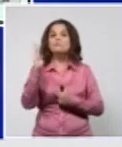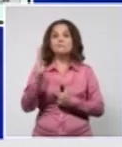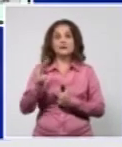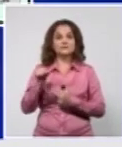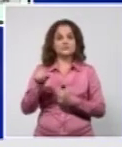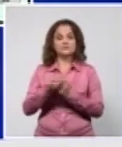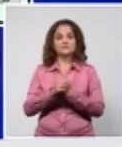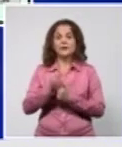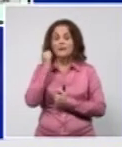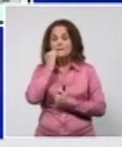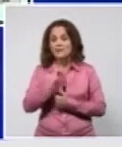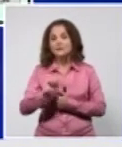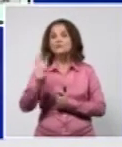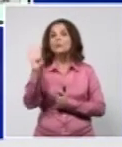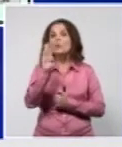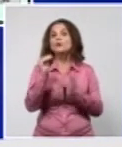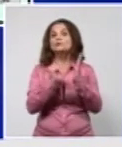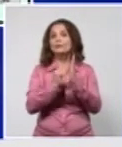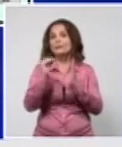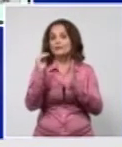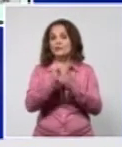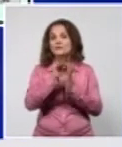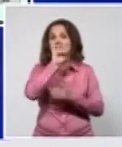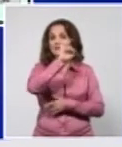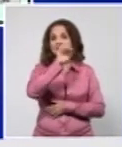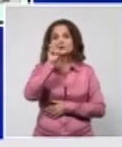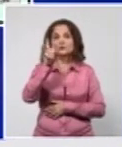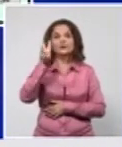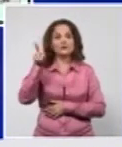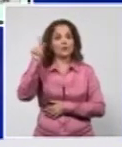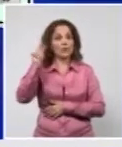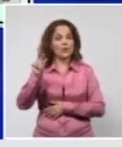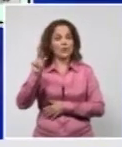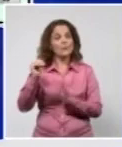6,074,702 cases, Brazil with over